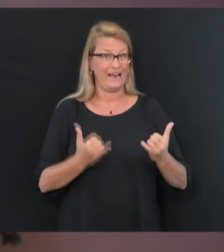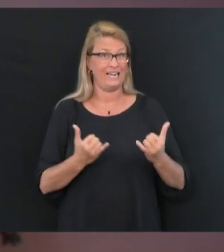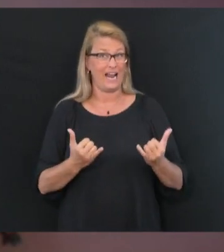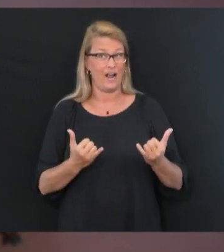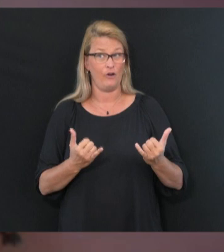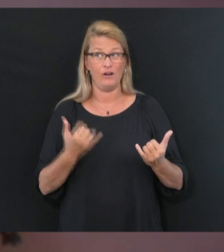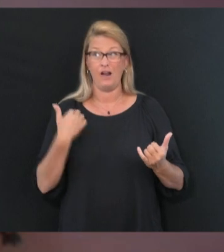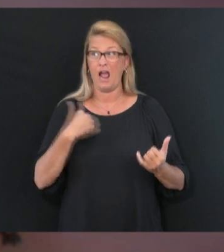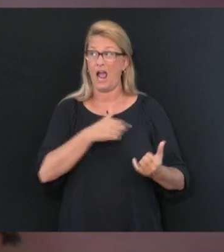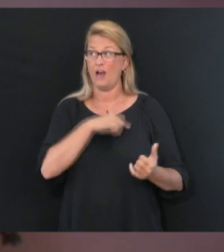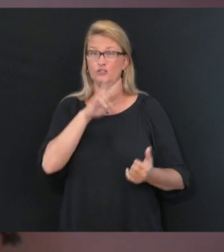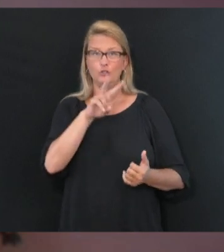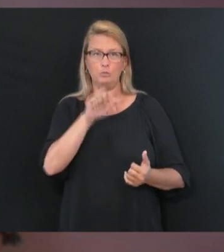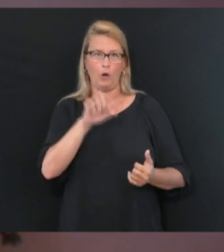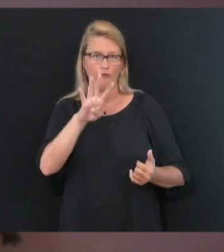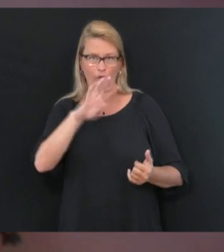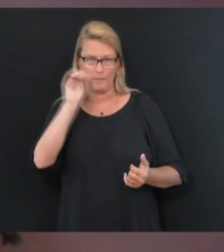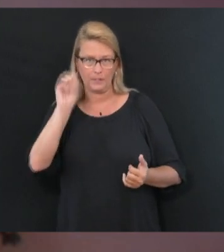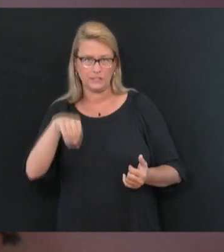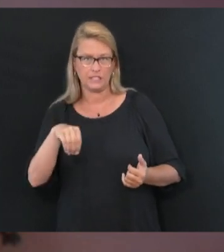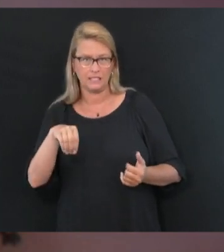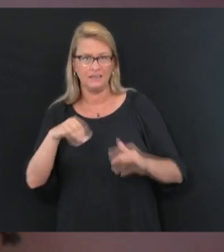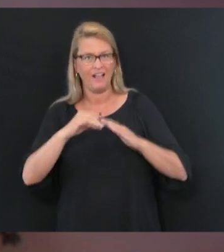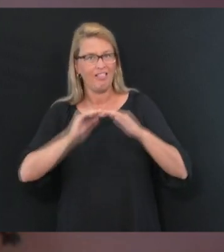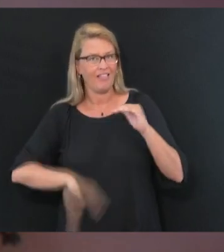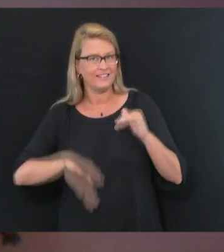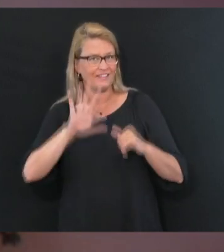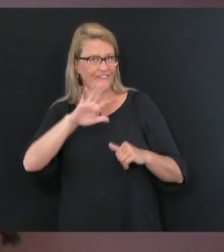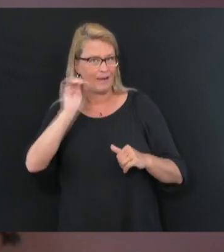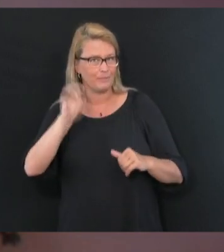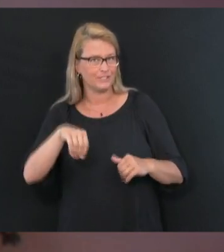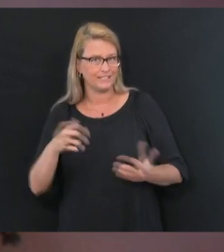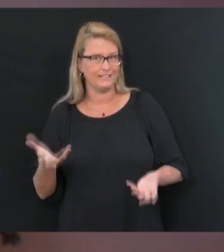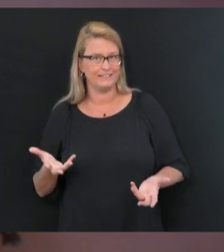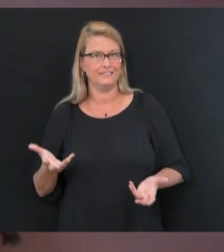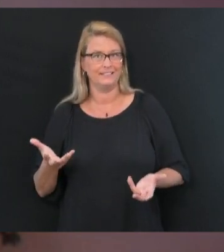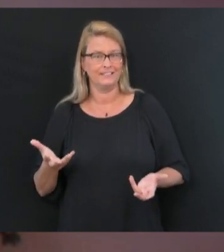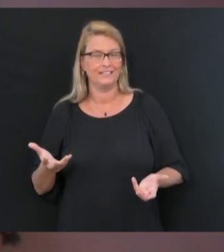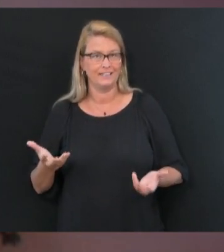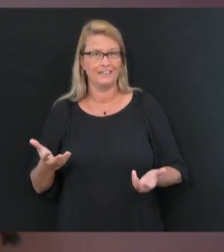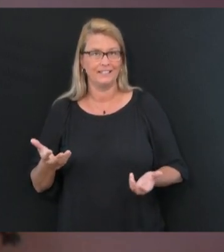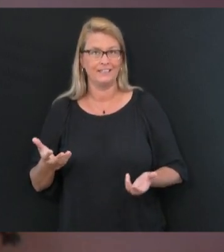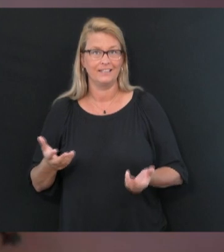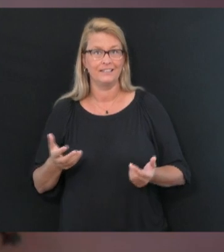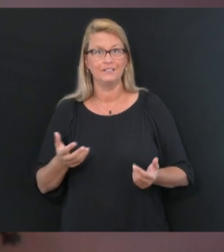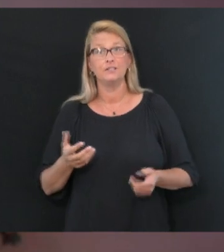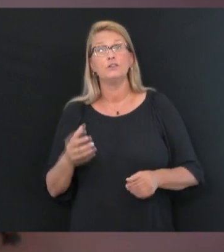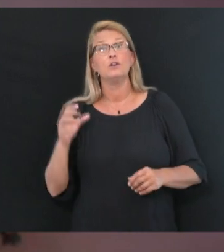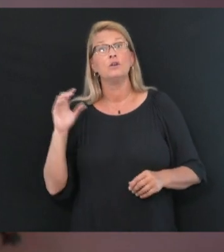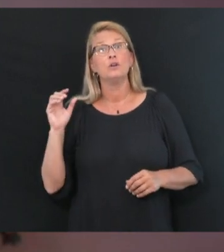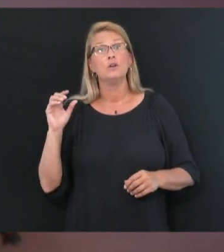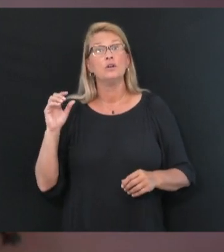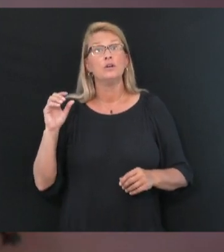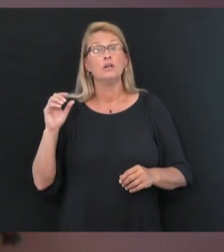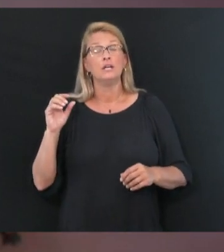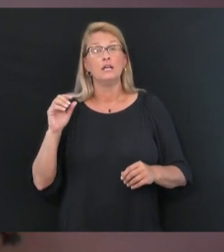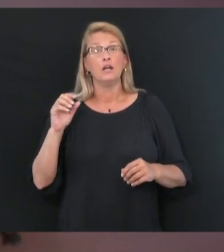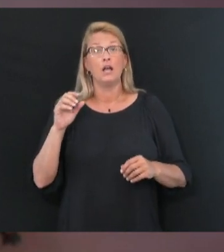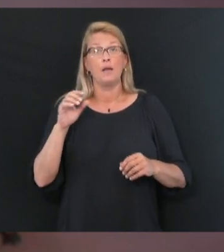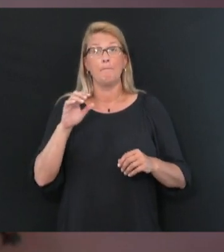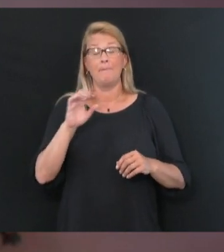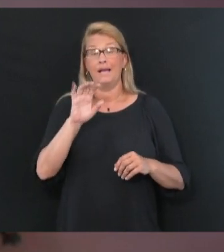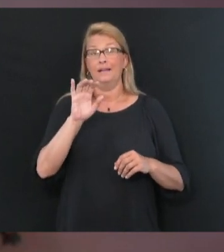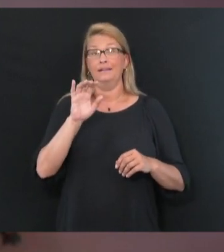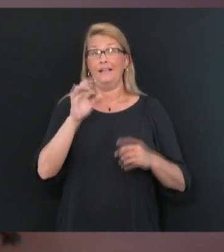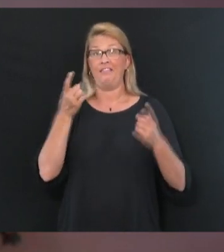is 2.4%, so we want that less than 5, and so that certainly we're well below that. Then the incidence rate